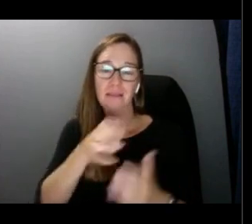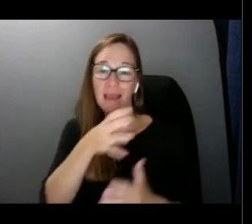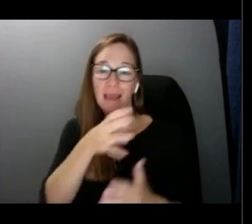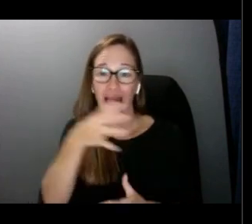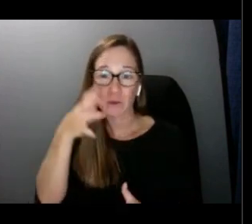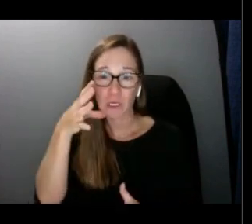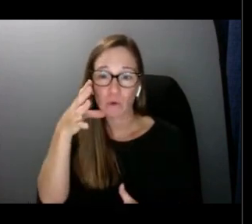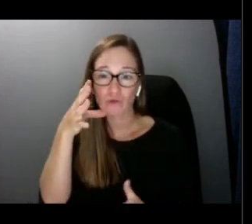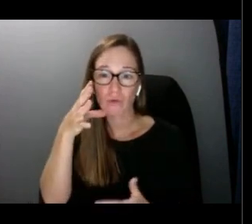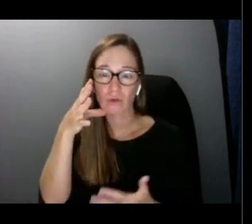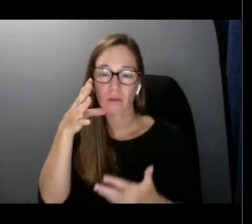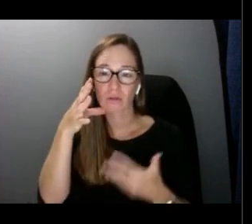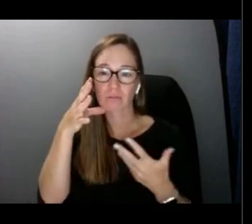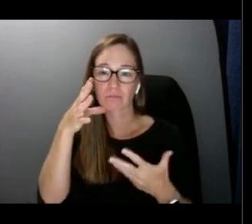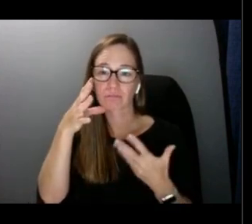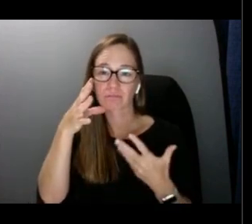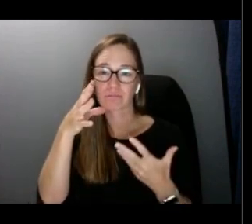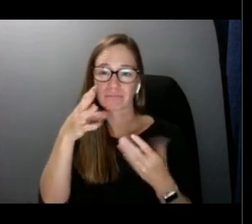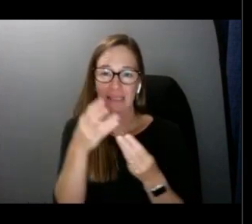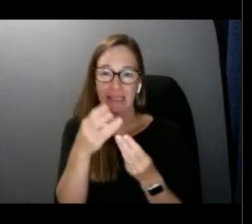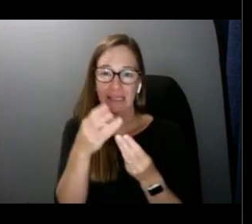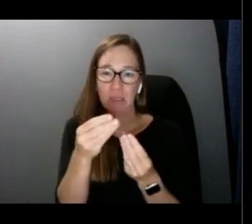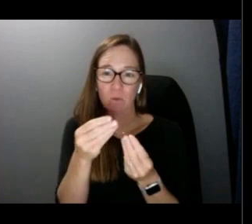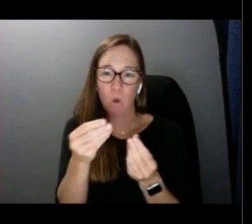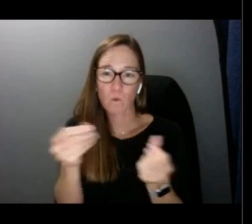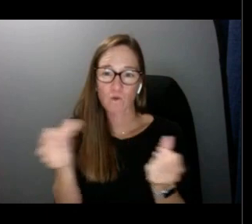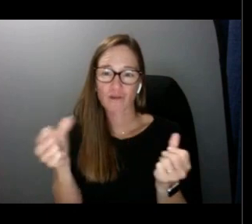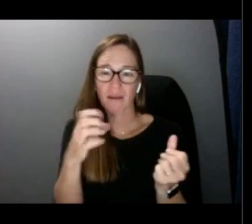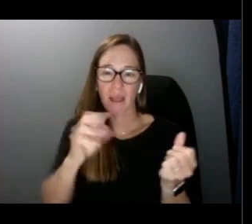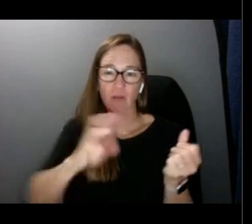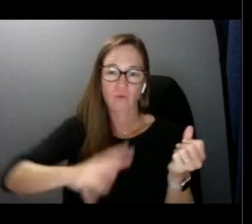agricultural erosion and runoff.